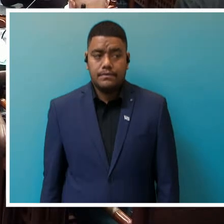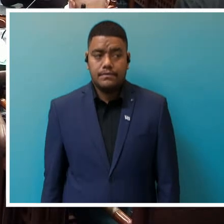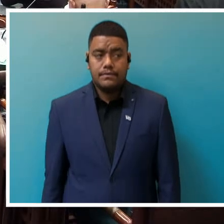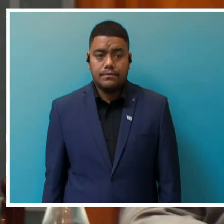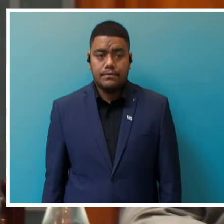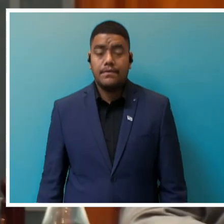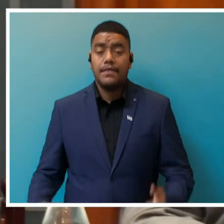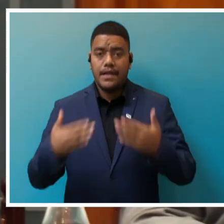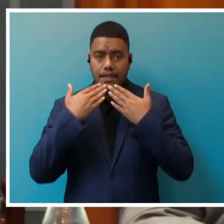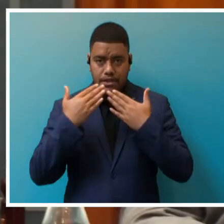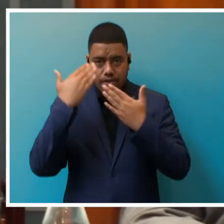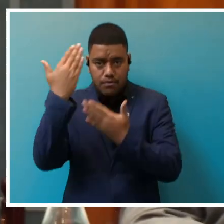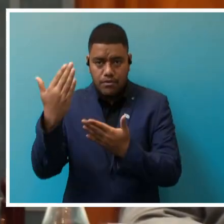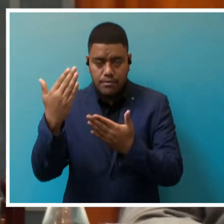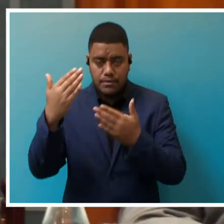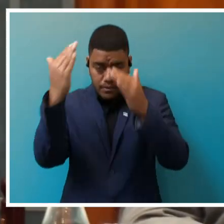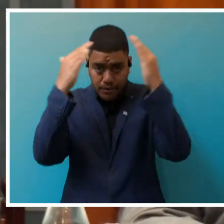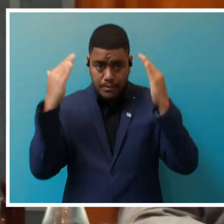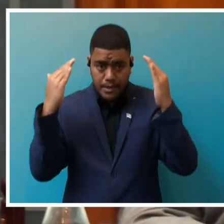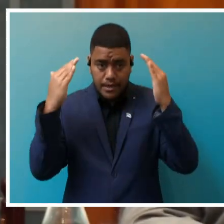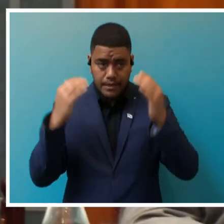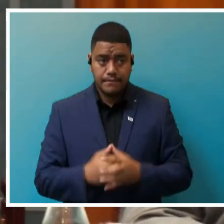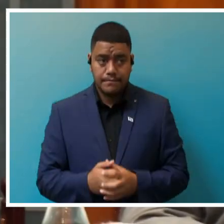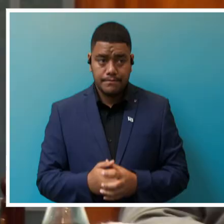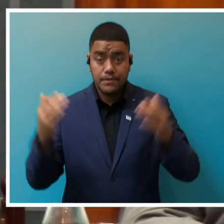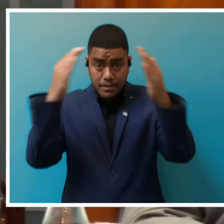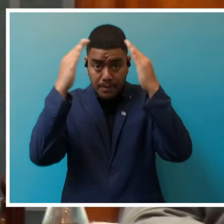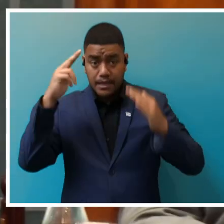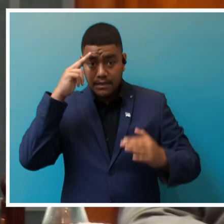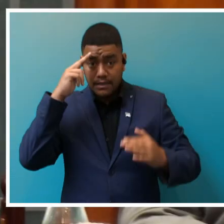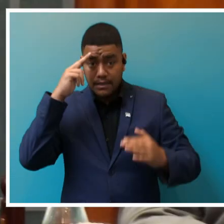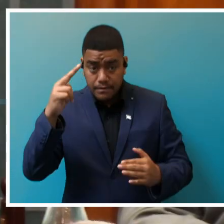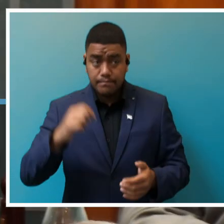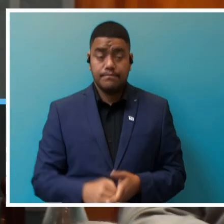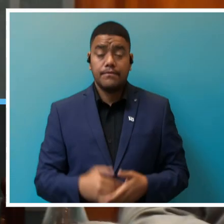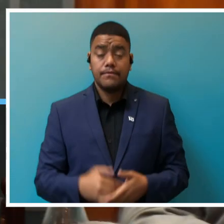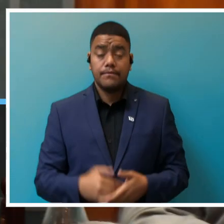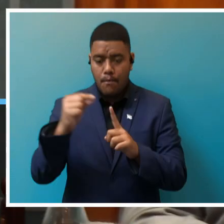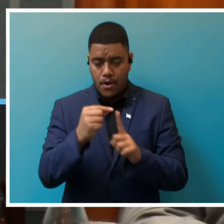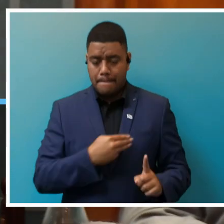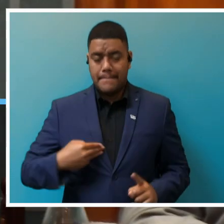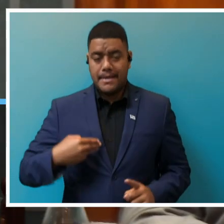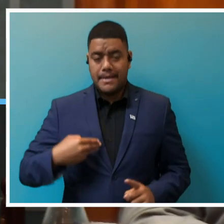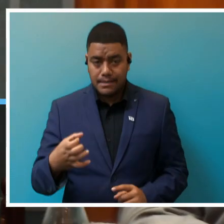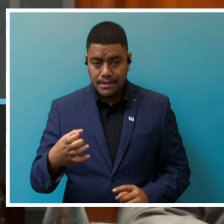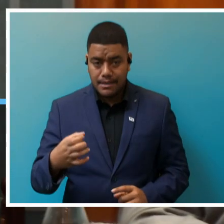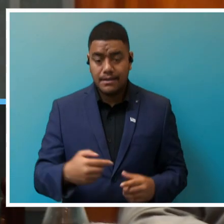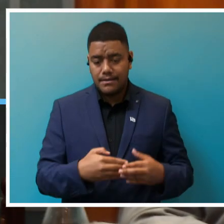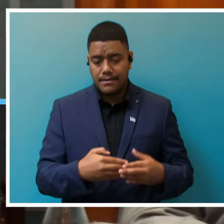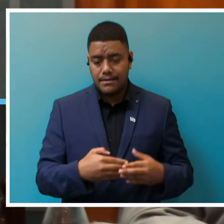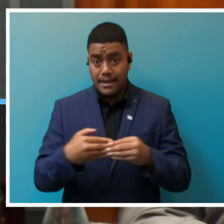Thank you, Honourable Speaker. Honourable Speaker, sir, Honourable Prime Minister, the Leader of